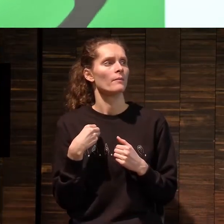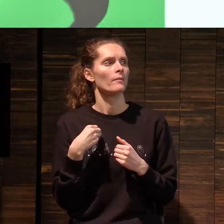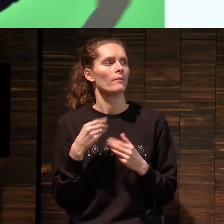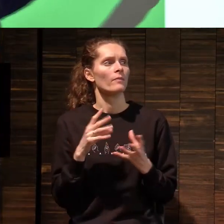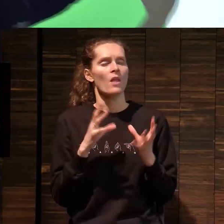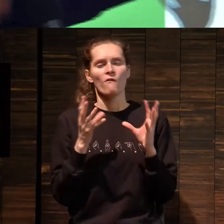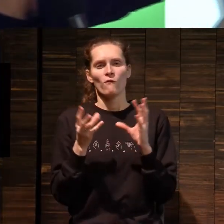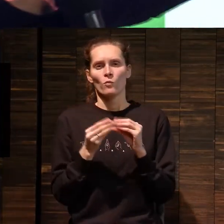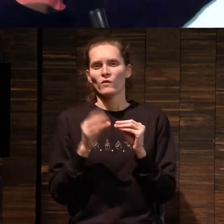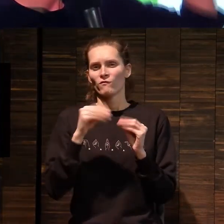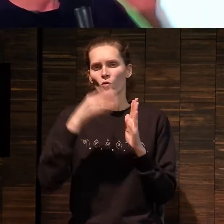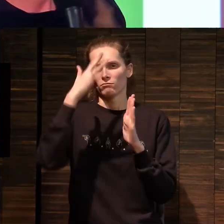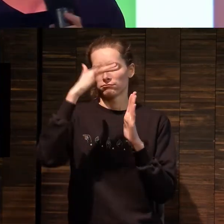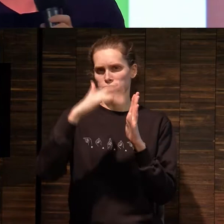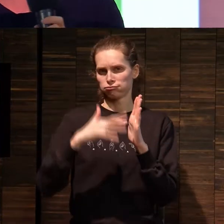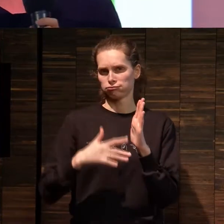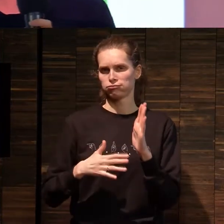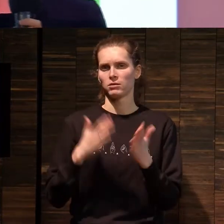what else?